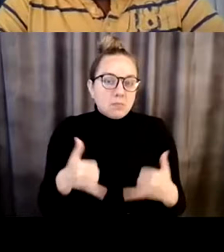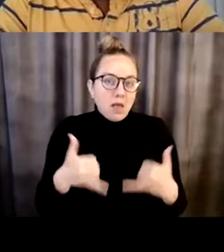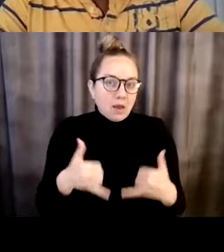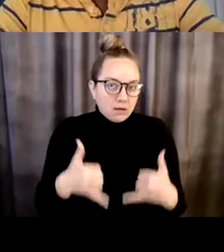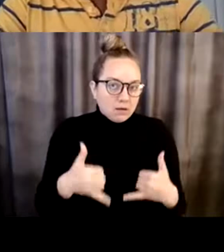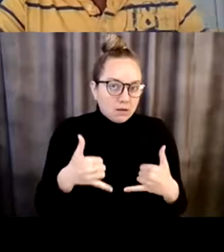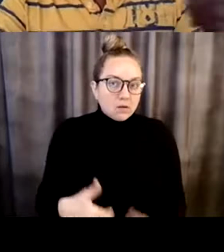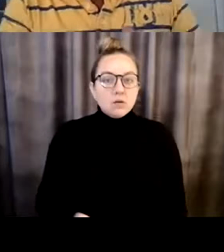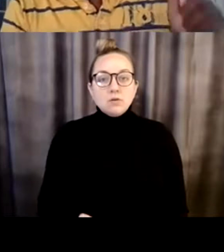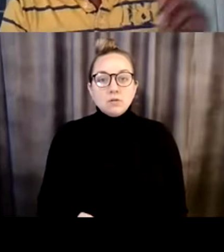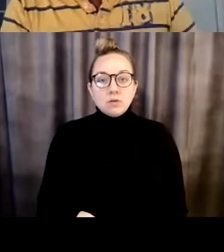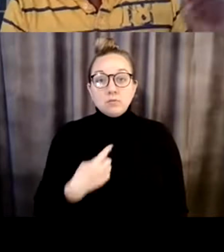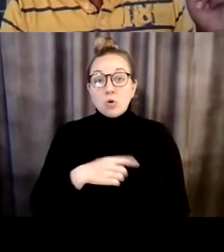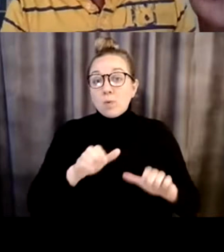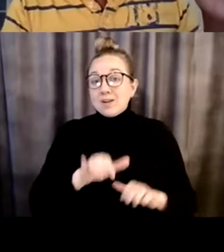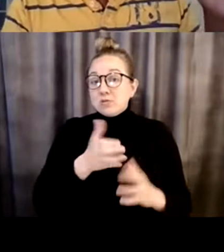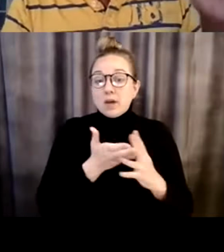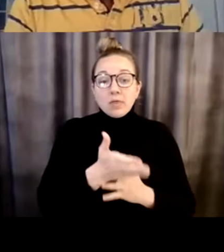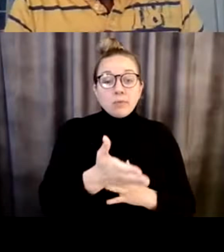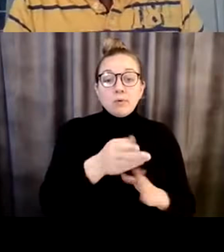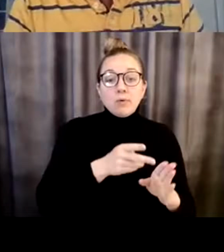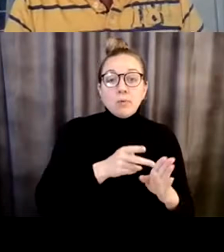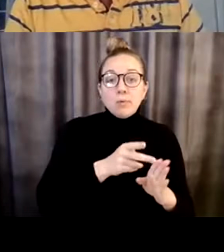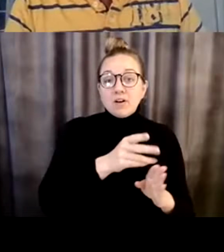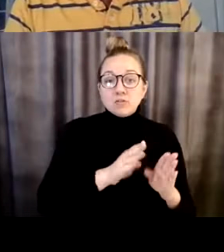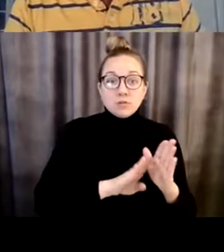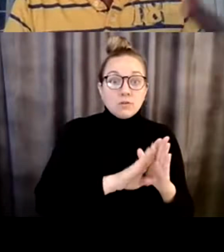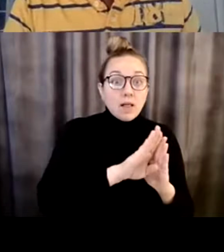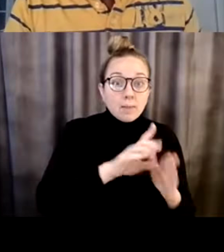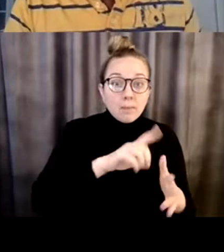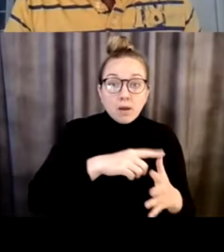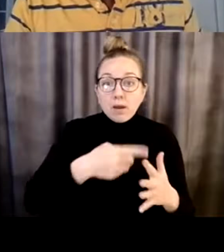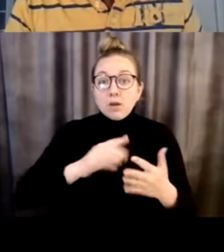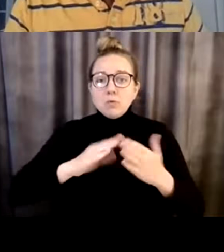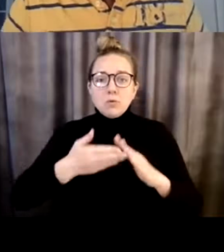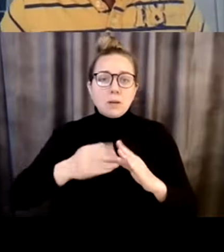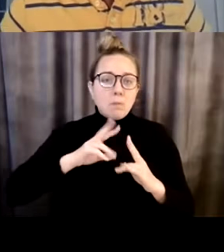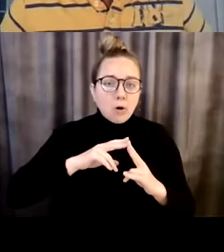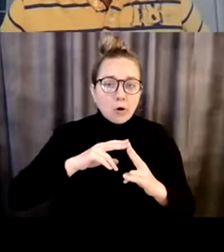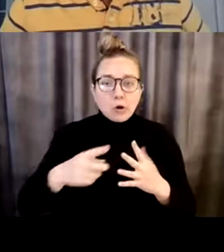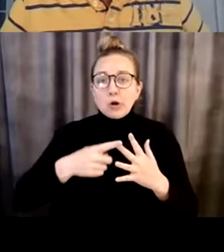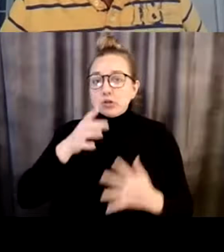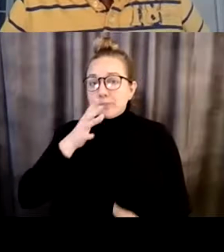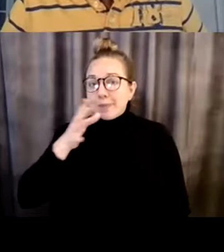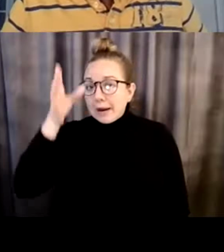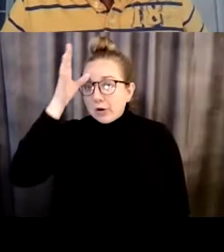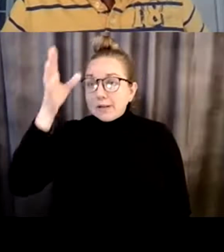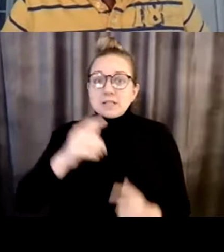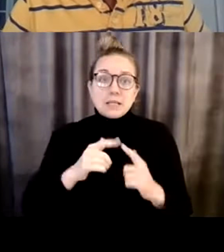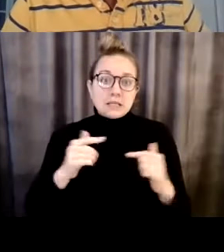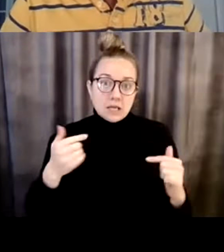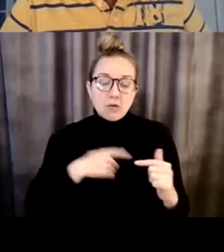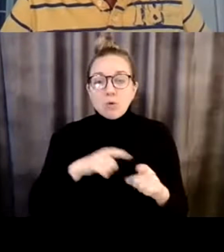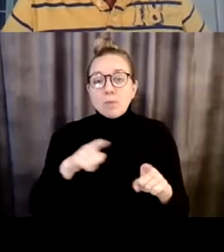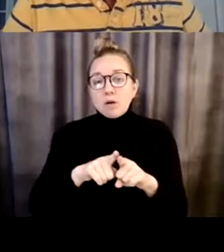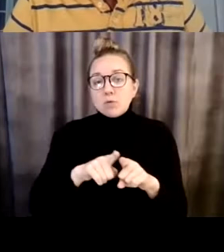professional developments to staff, teachers, community partners, or parents. We also provide staffing